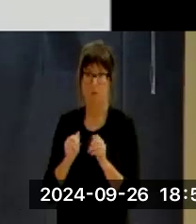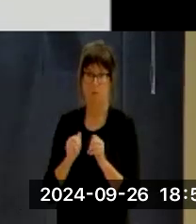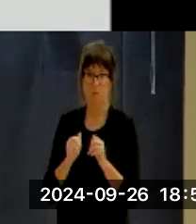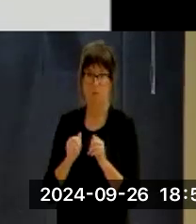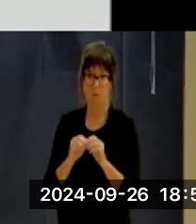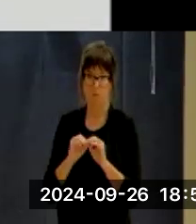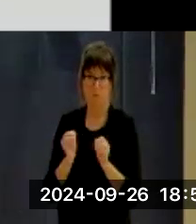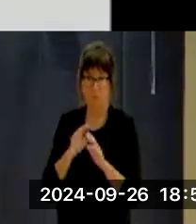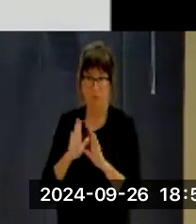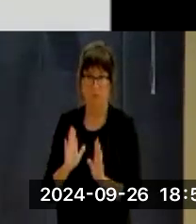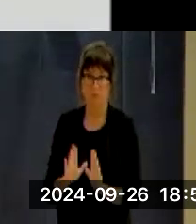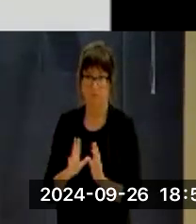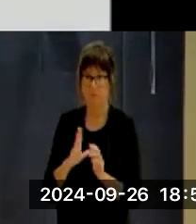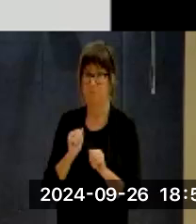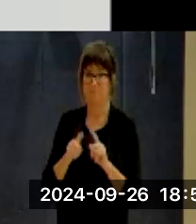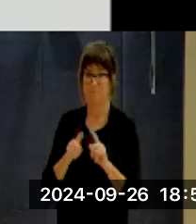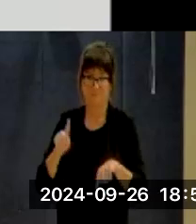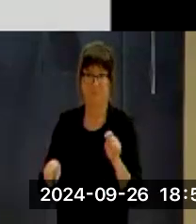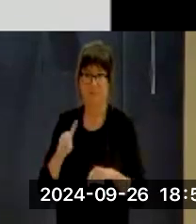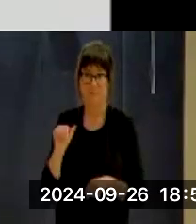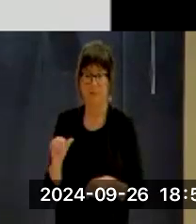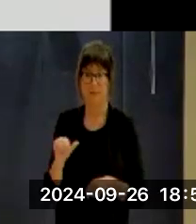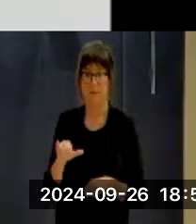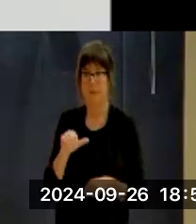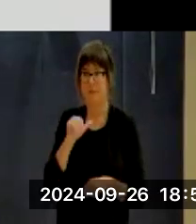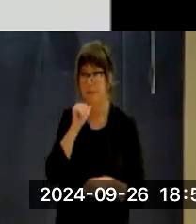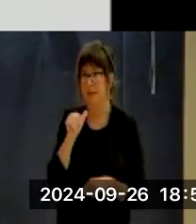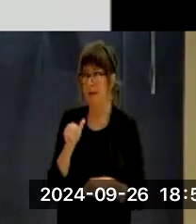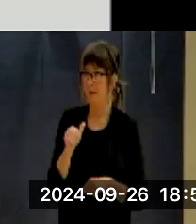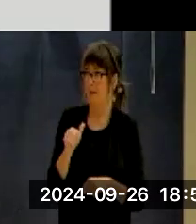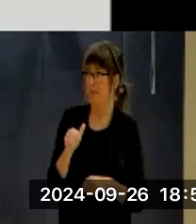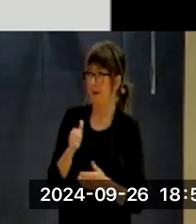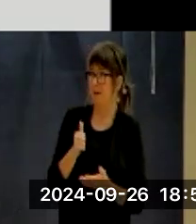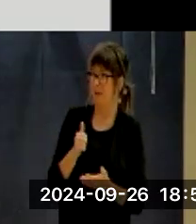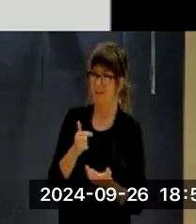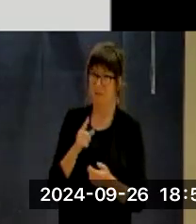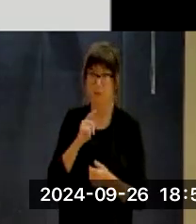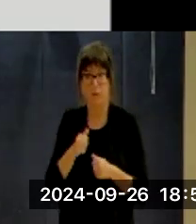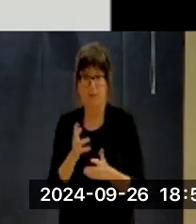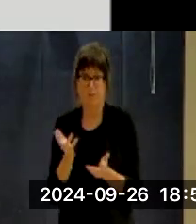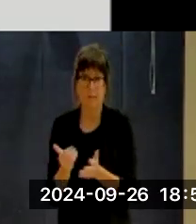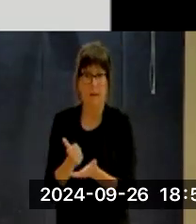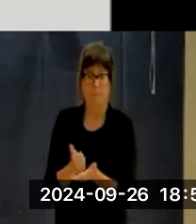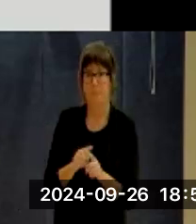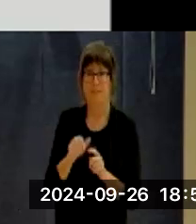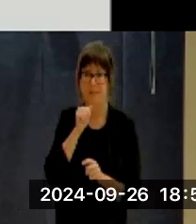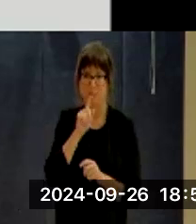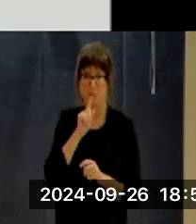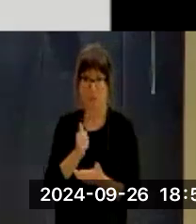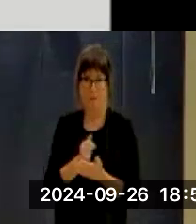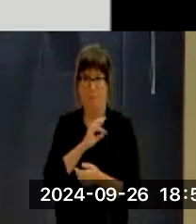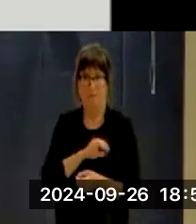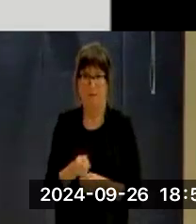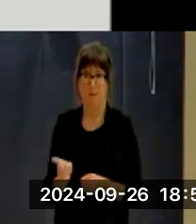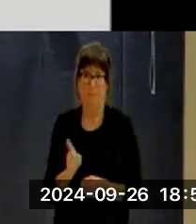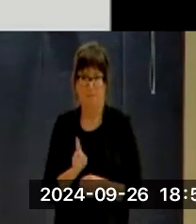in a way that that isn't helpful to them ultimately. I think